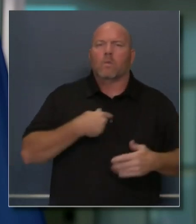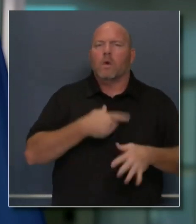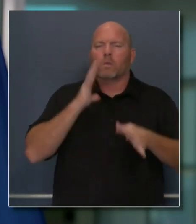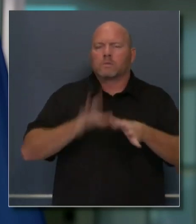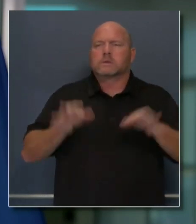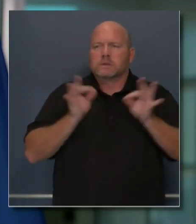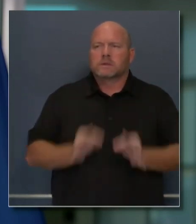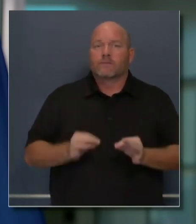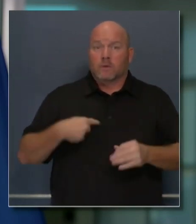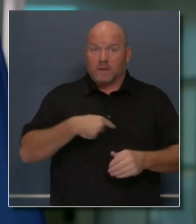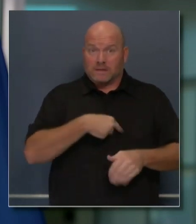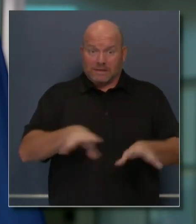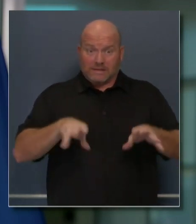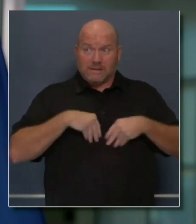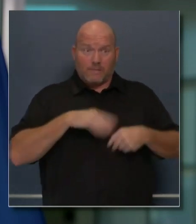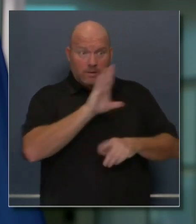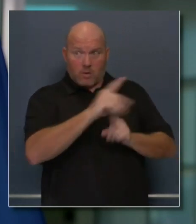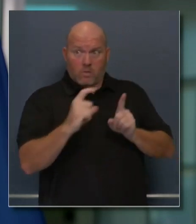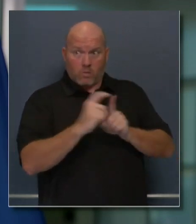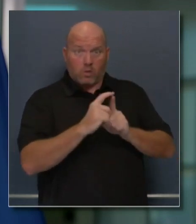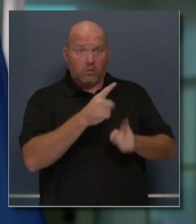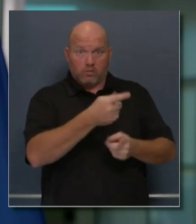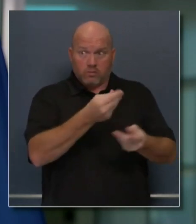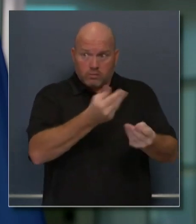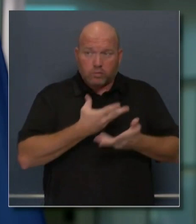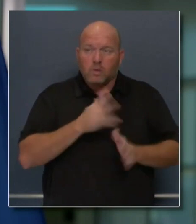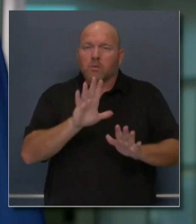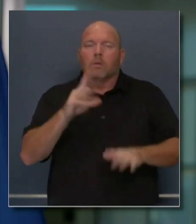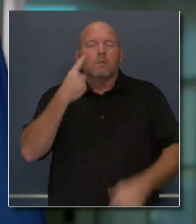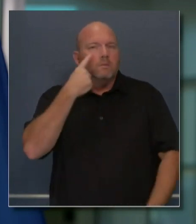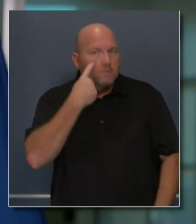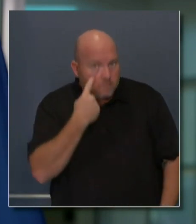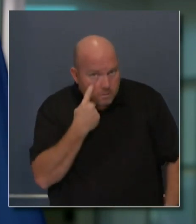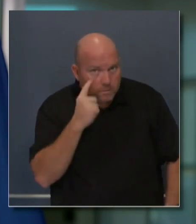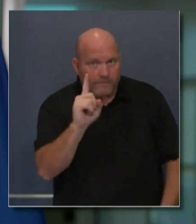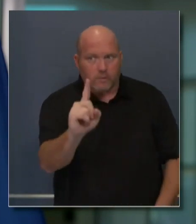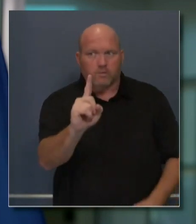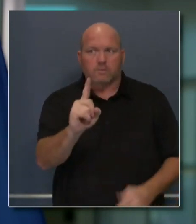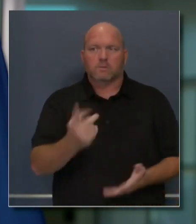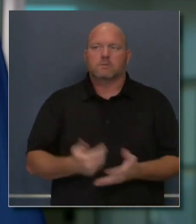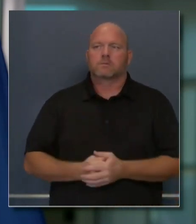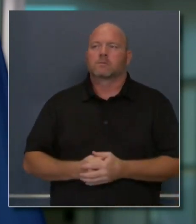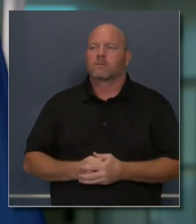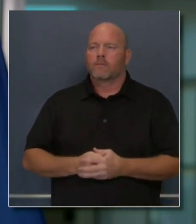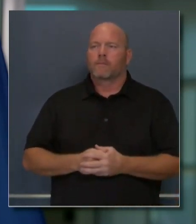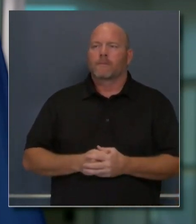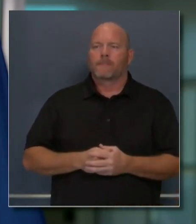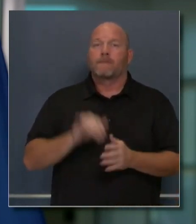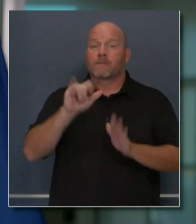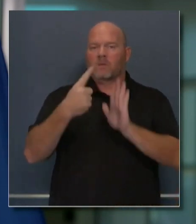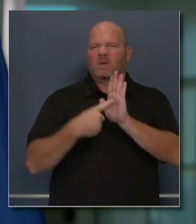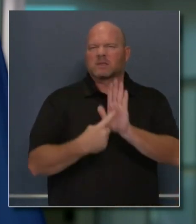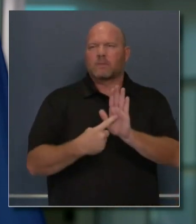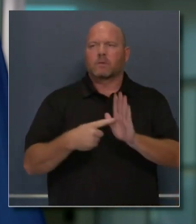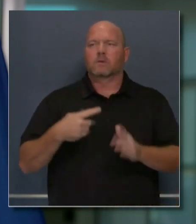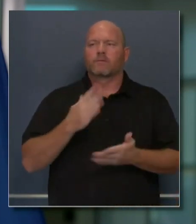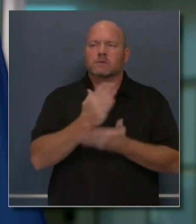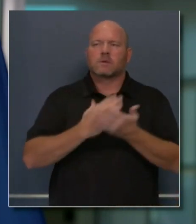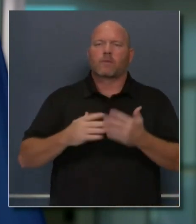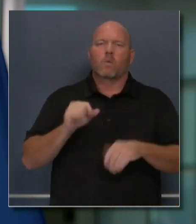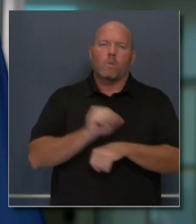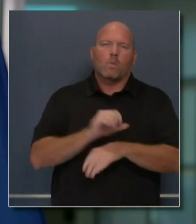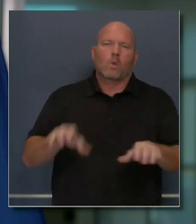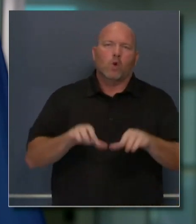word for information that they provide us, we want to see things for ourselves. And so that's just one example of some of the work that we do. We